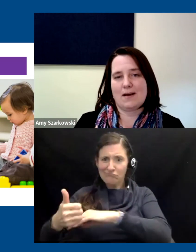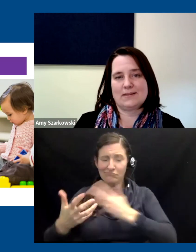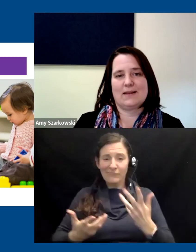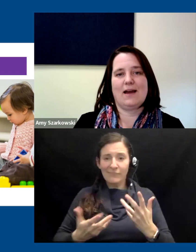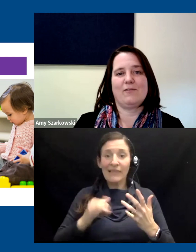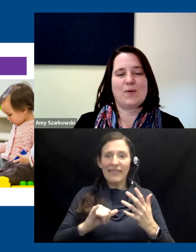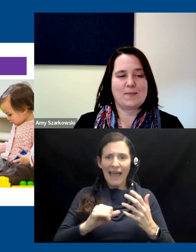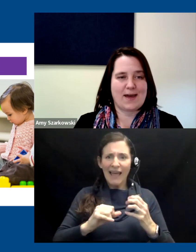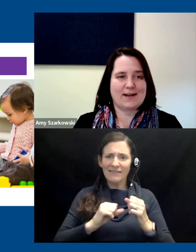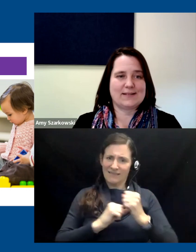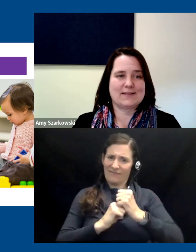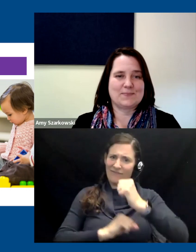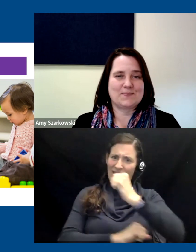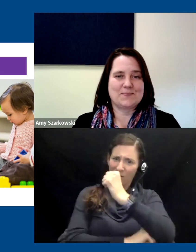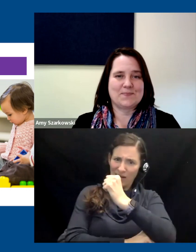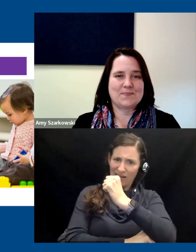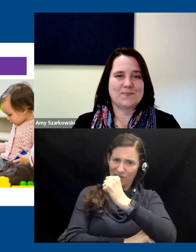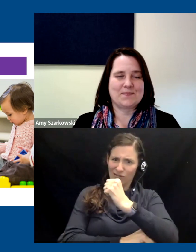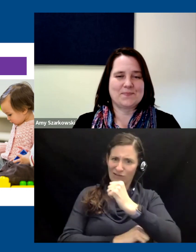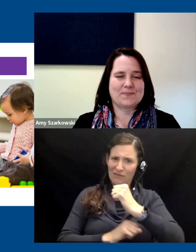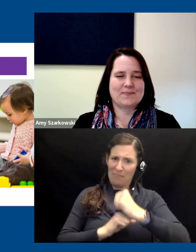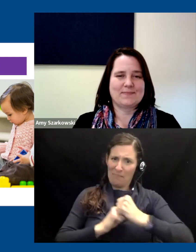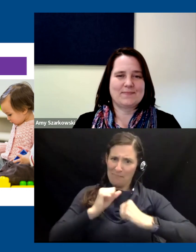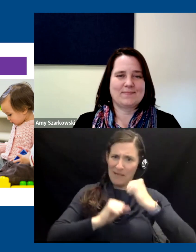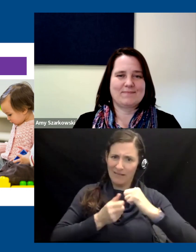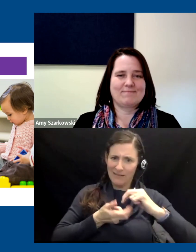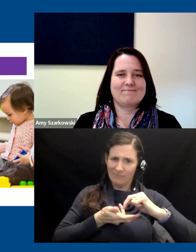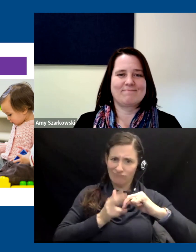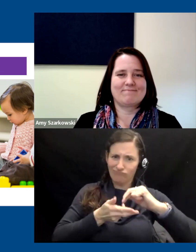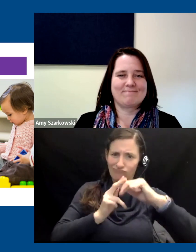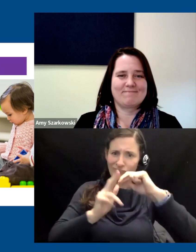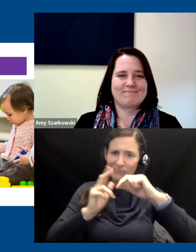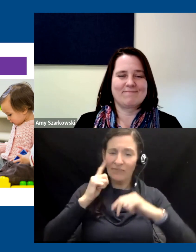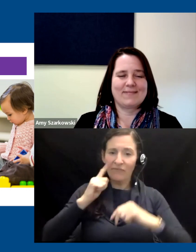building blocks of pragmatics.